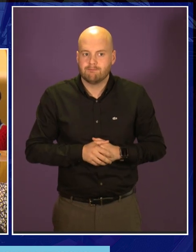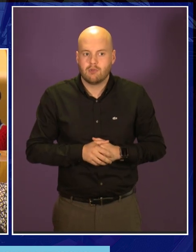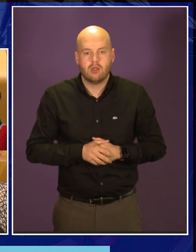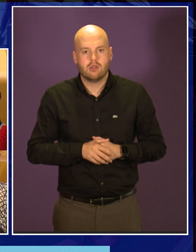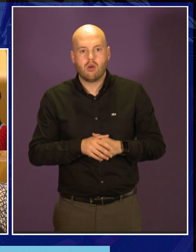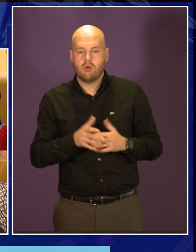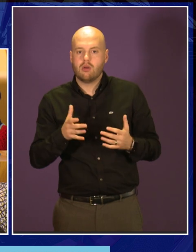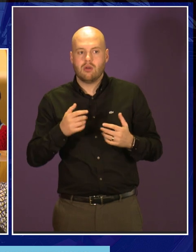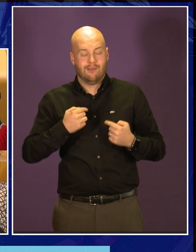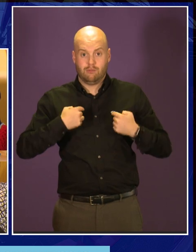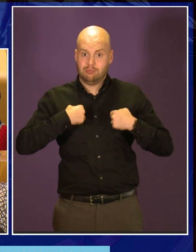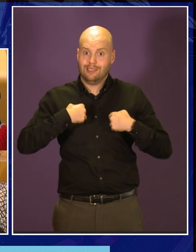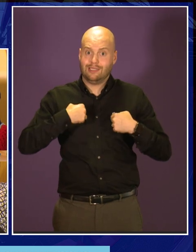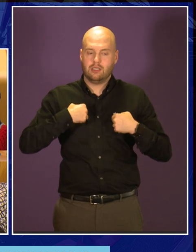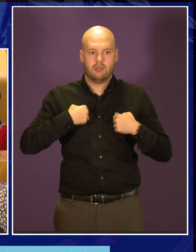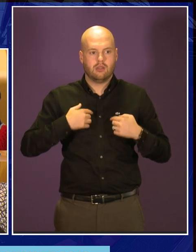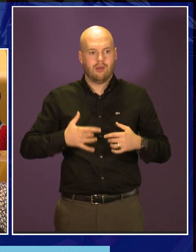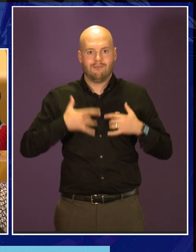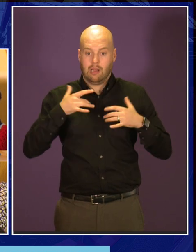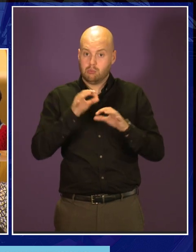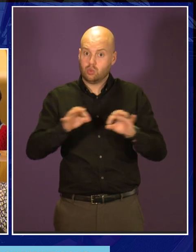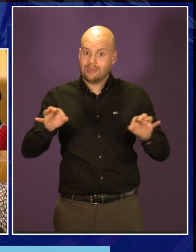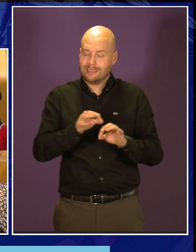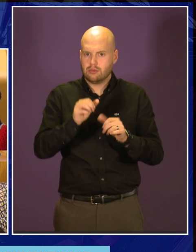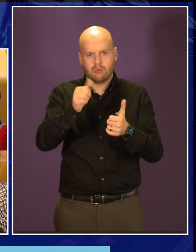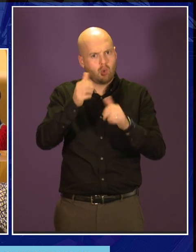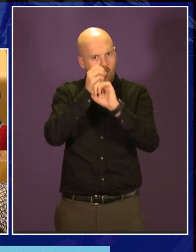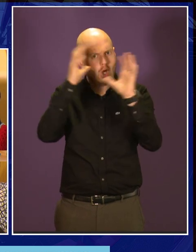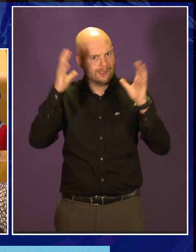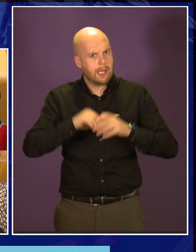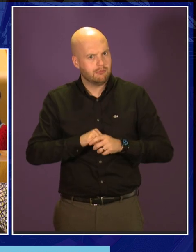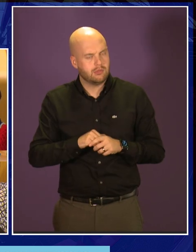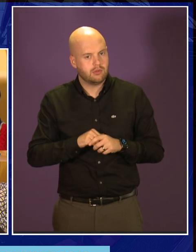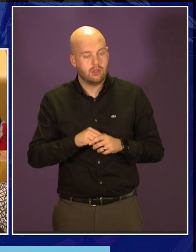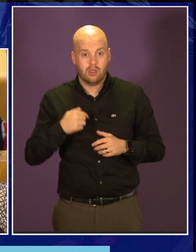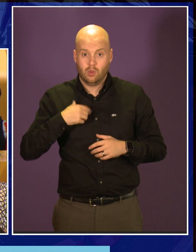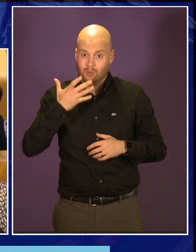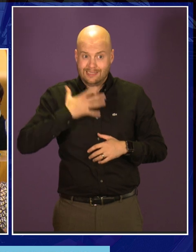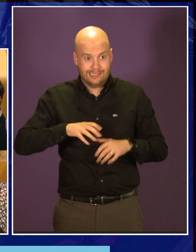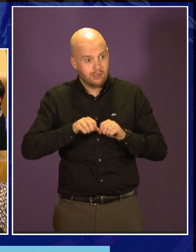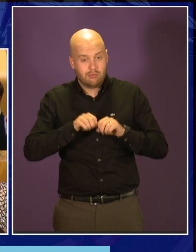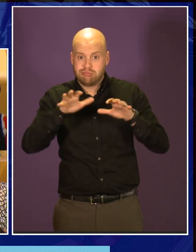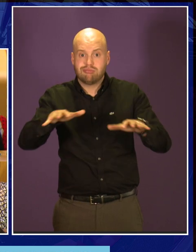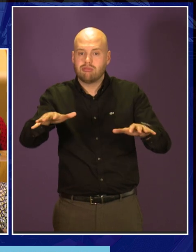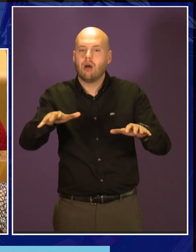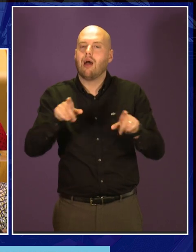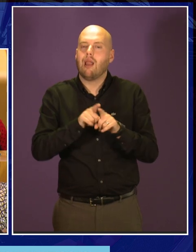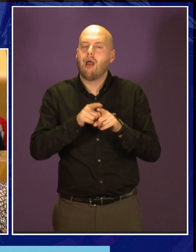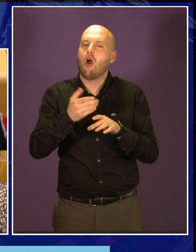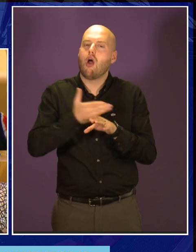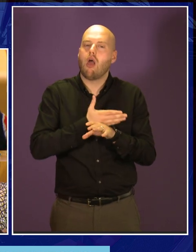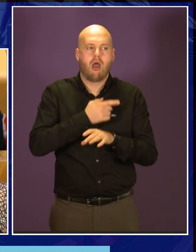emerging. For me, this is really a very good concept that I think we need to roll that out to medical practitioners across the